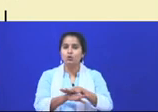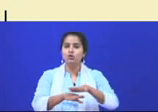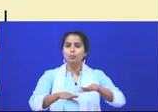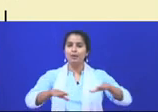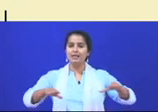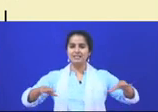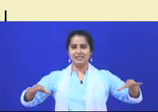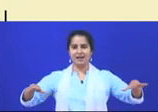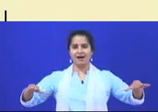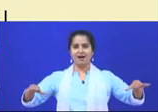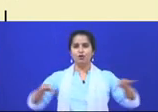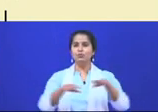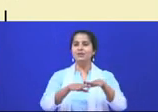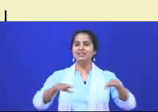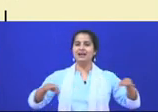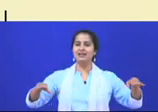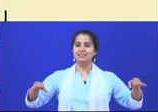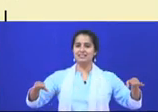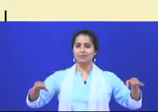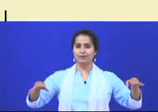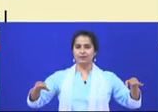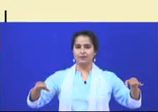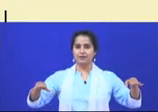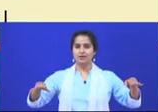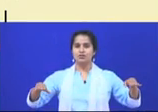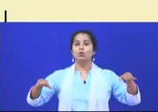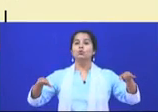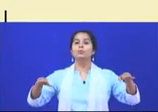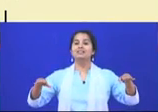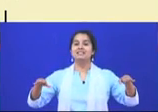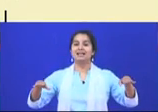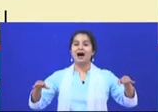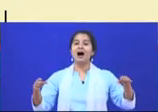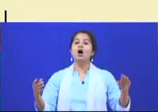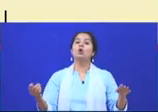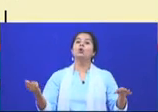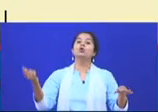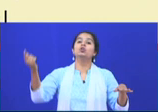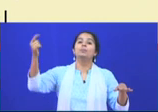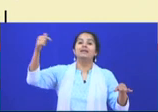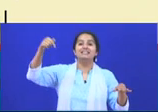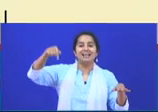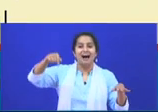word is utpitika. Utpitika is the table. So utpitika,